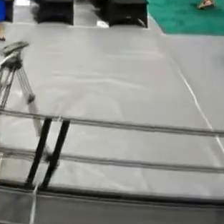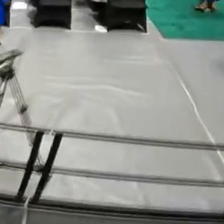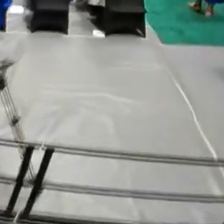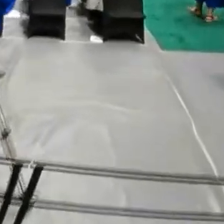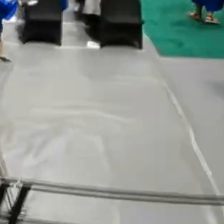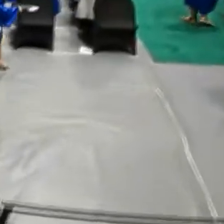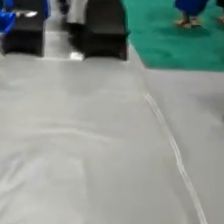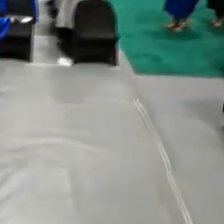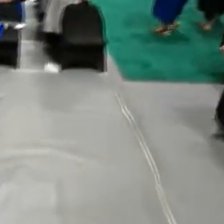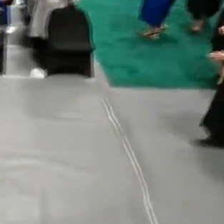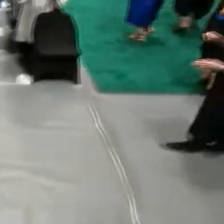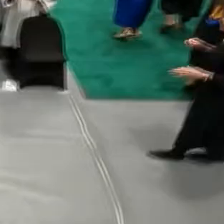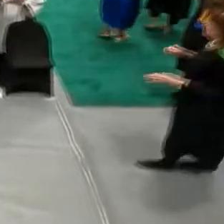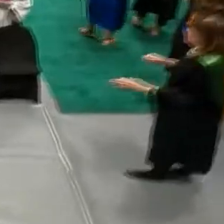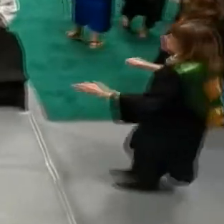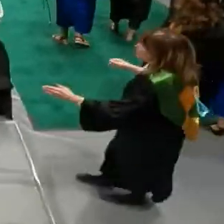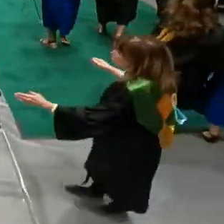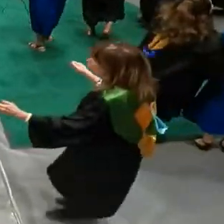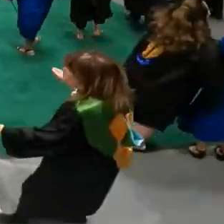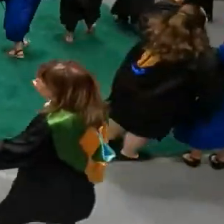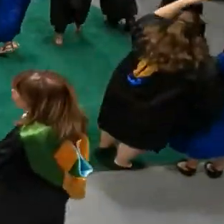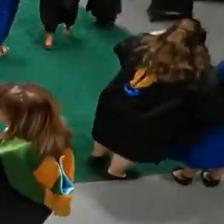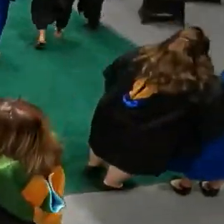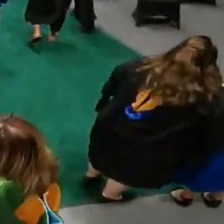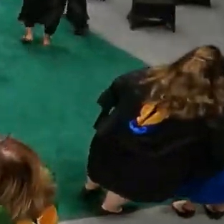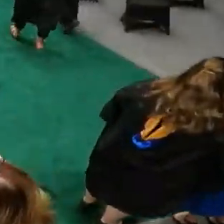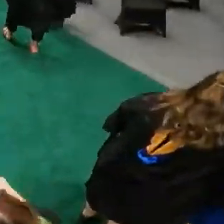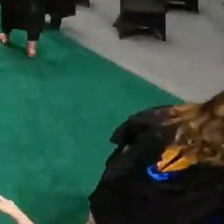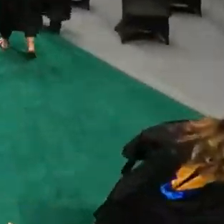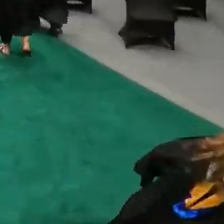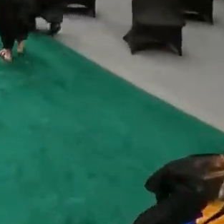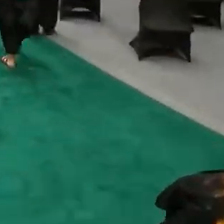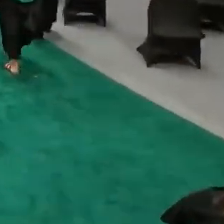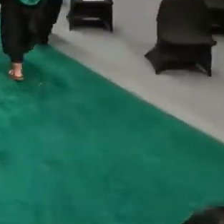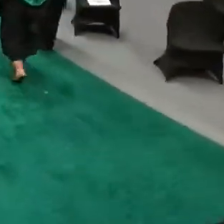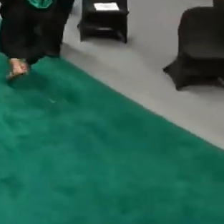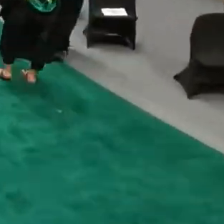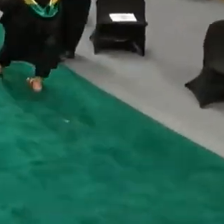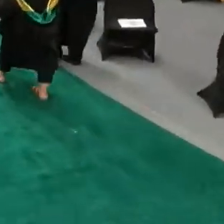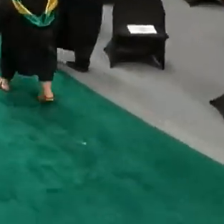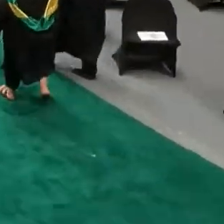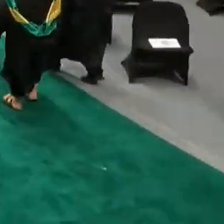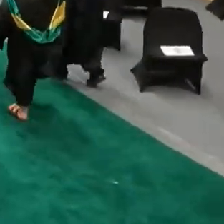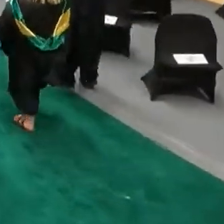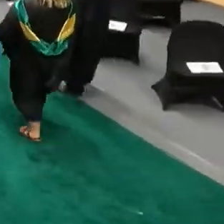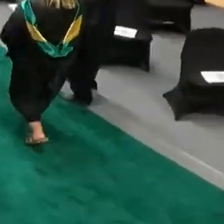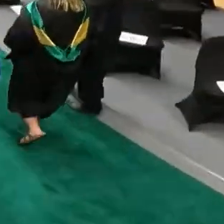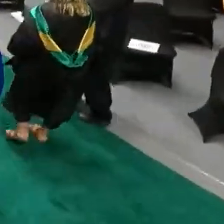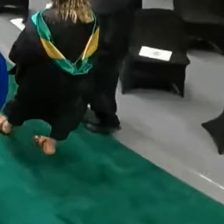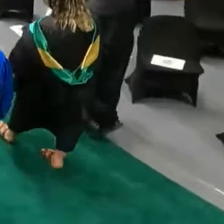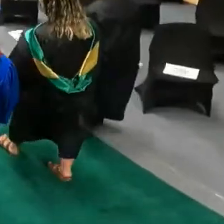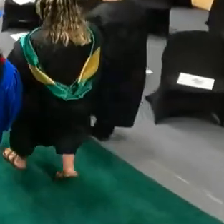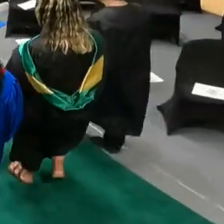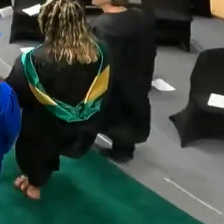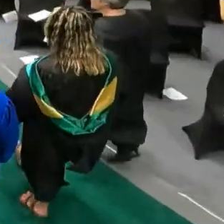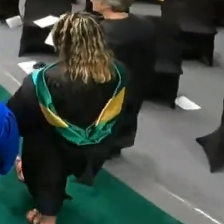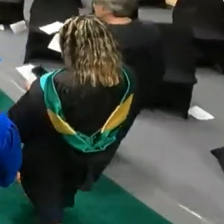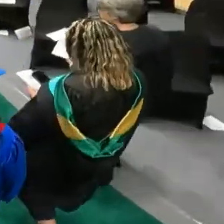for supporting our graduation and respecting the property of the Alaska Airlines Arena. Good night, y'all.